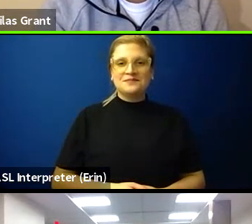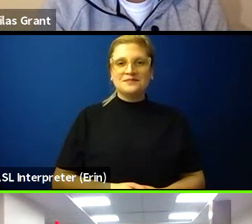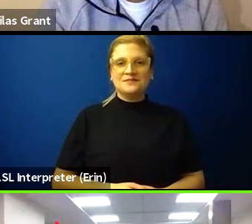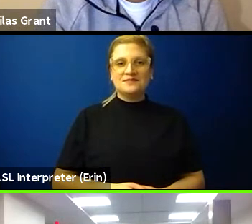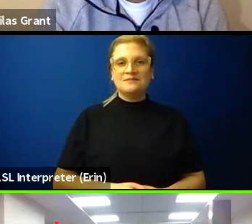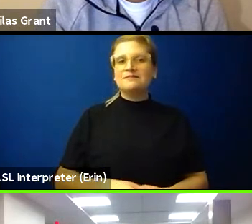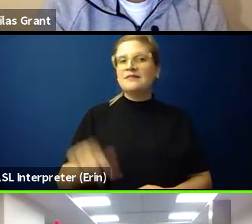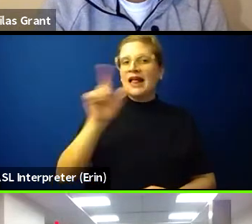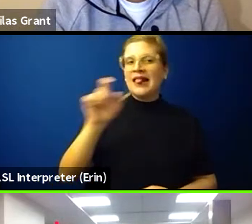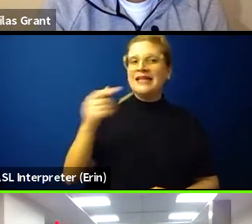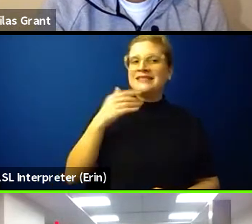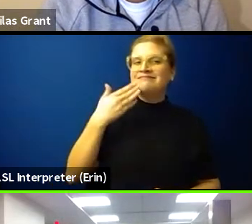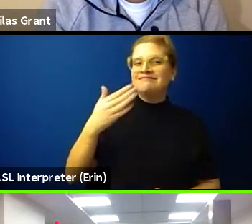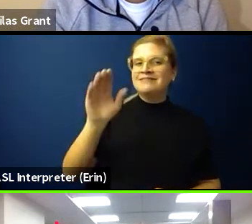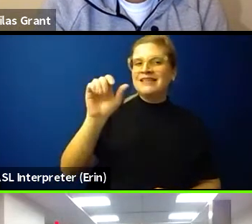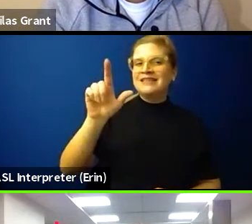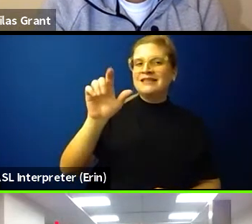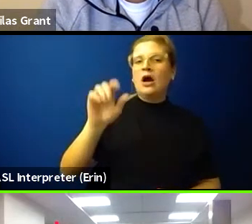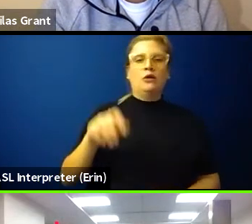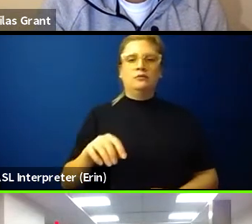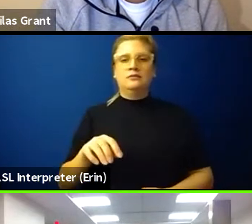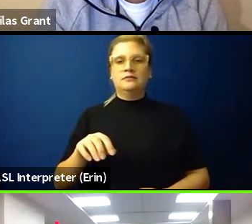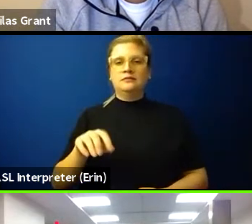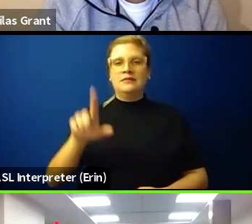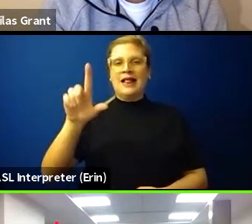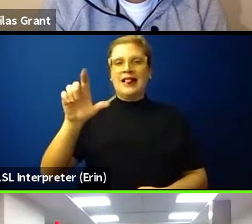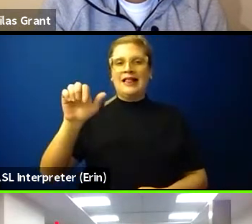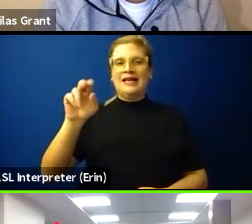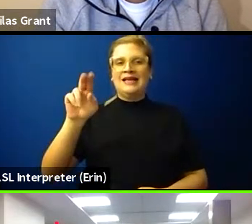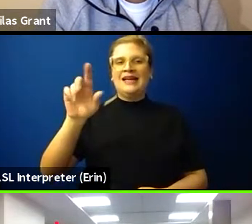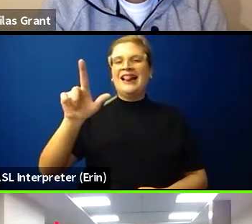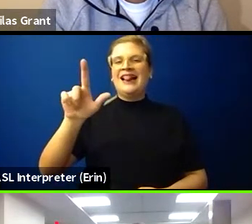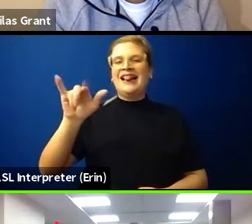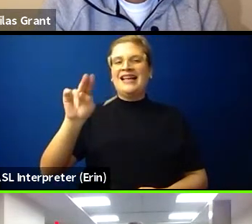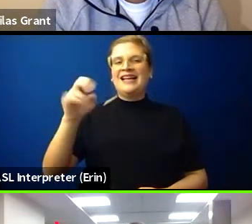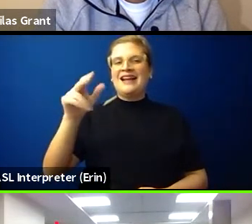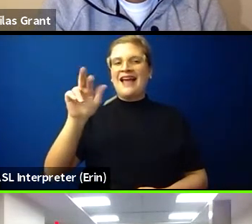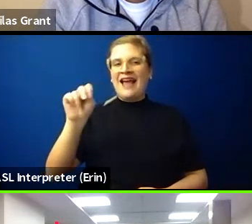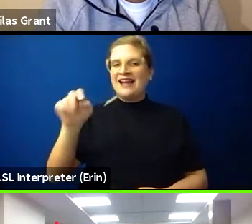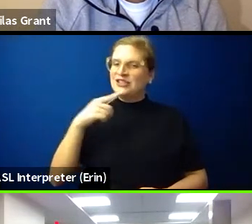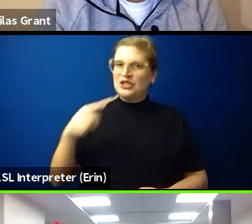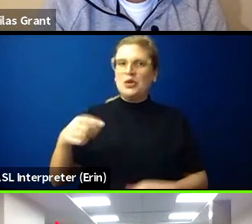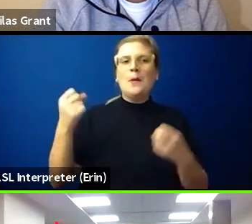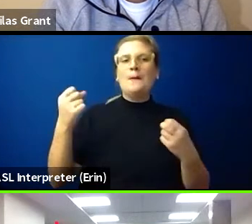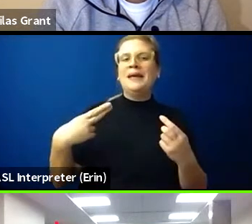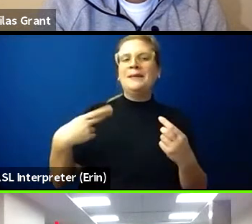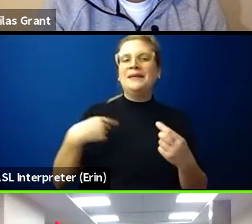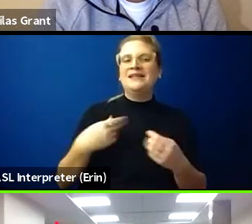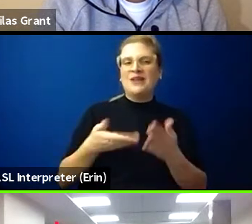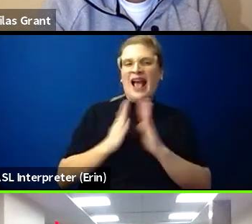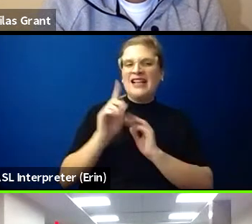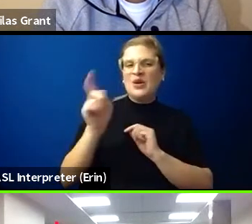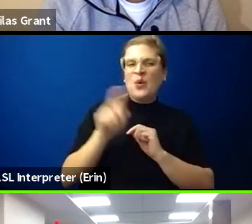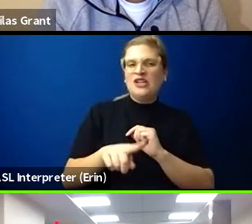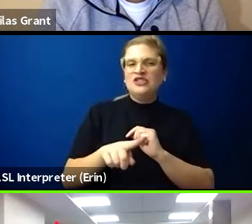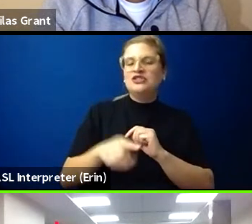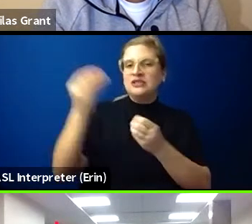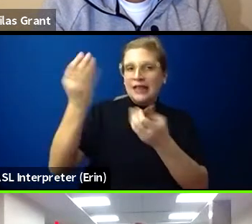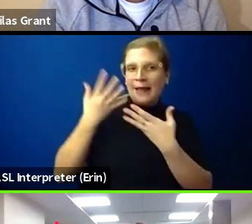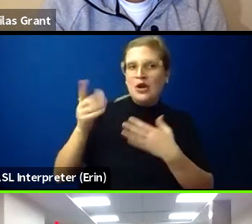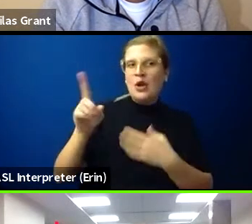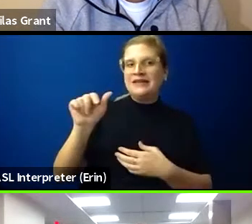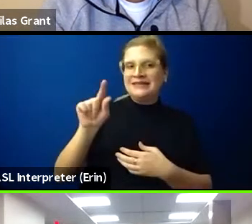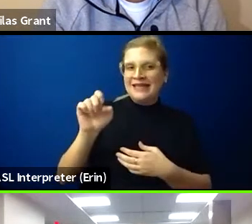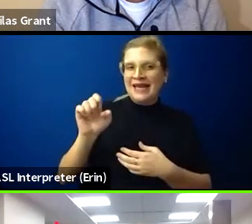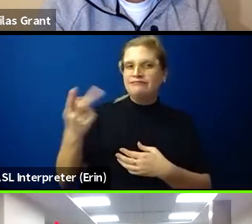Thank you, Silas. Appreciate you beating me to the question. So I'm excited to hear whenever that date is set, and it's been an honor working with you as well. So